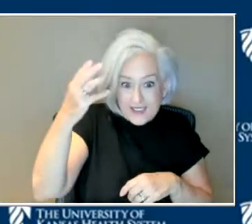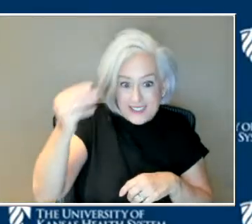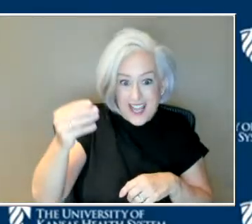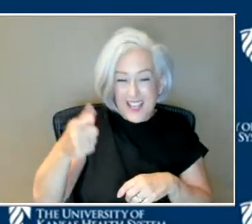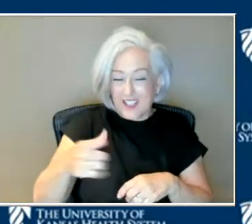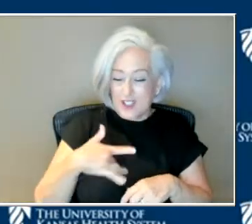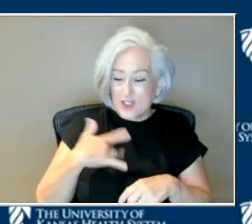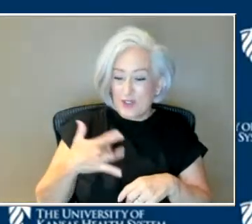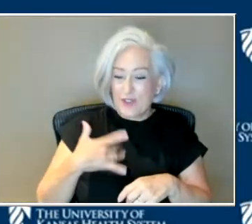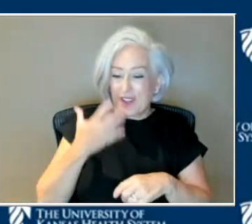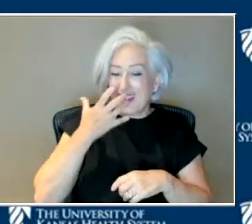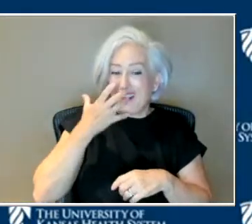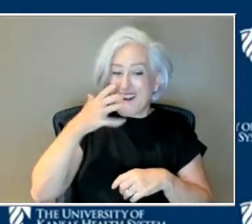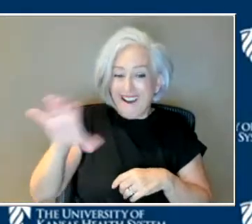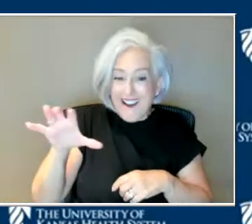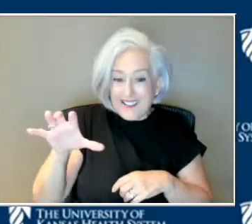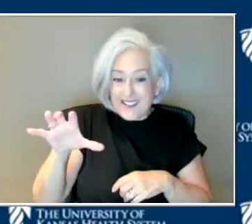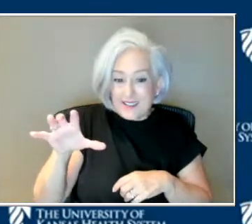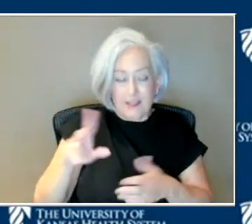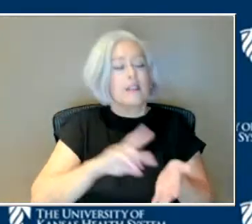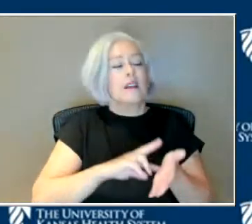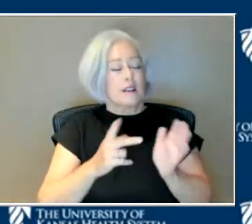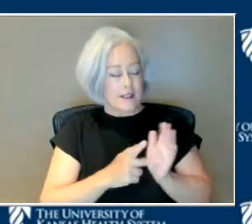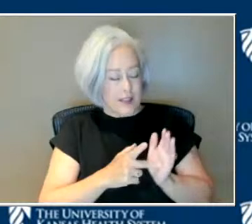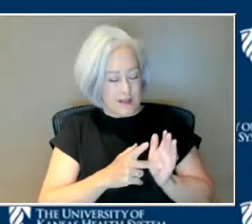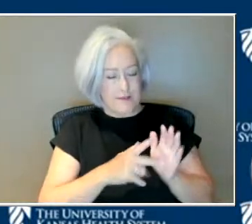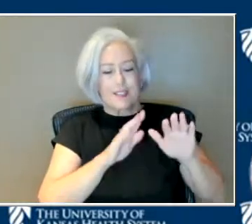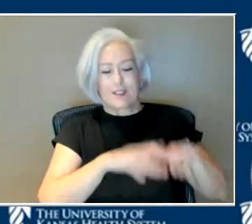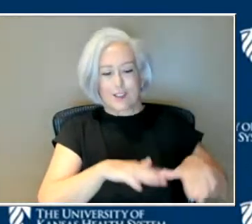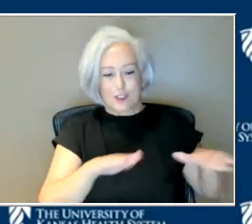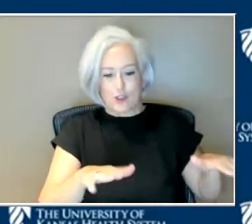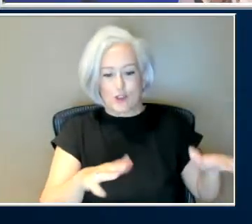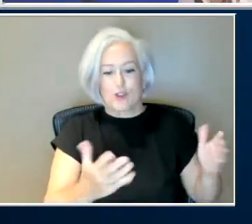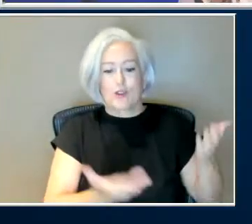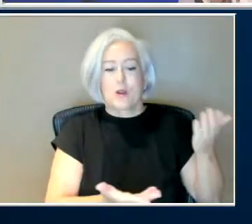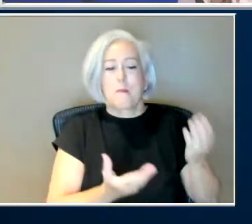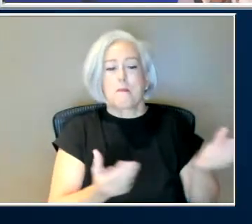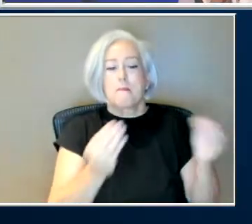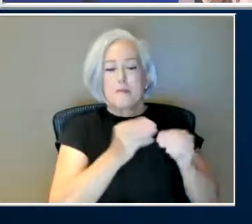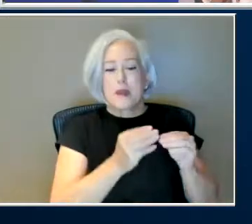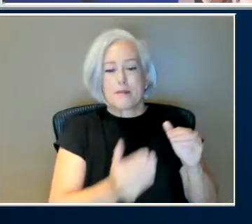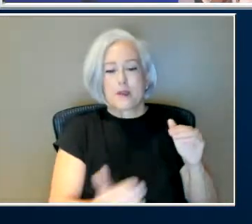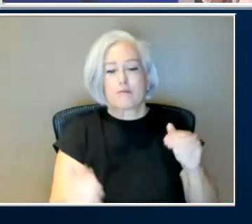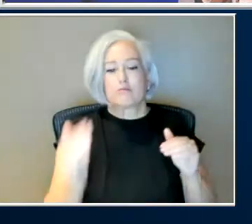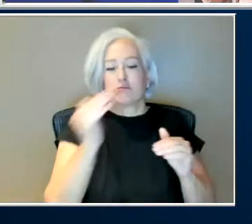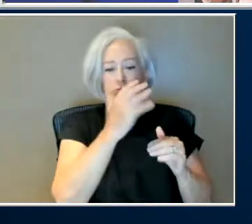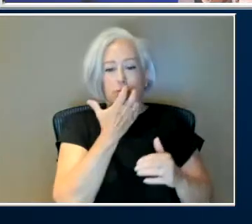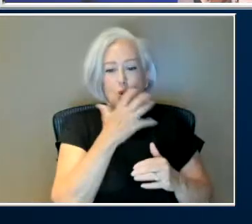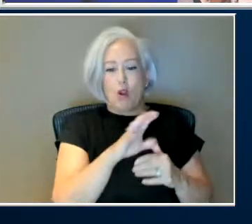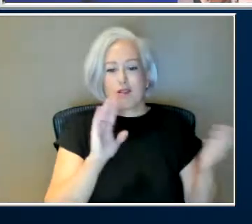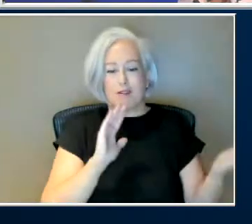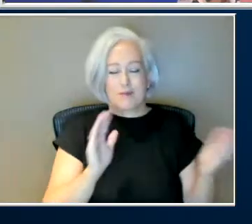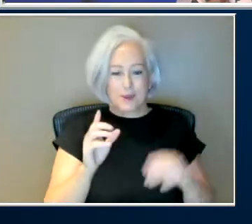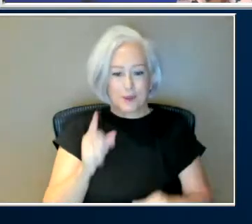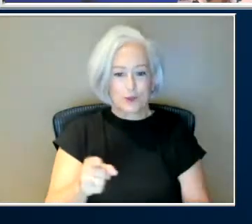and you need to start getting them think about that safer environment. Dr. Lauer, let's talk about hot cars.